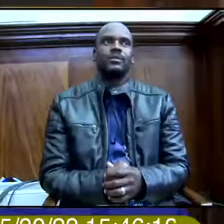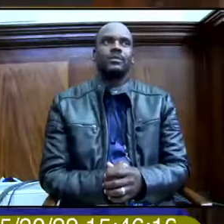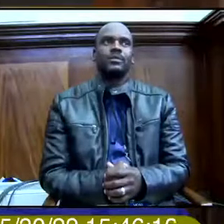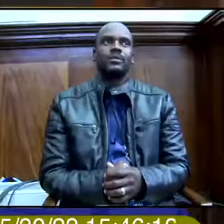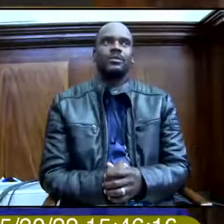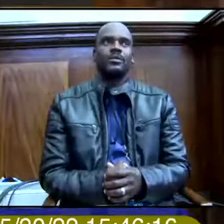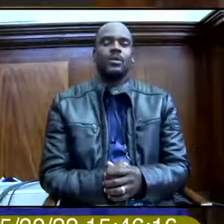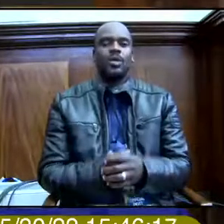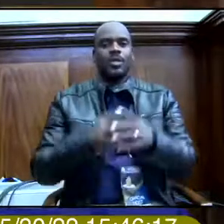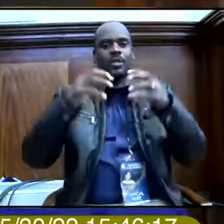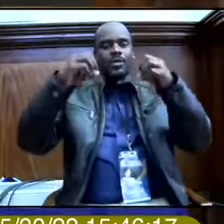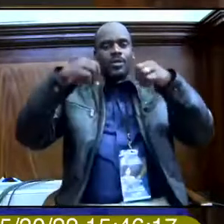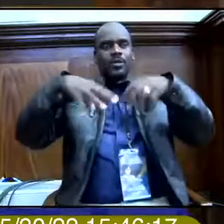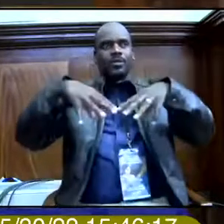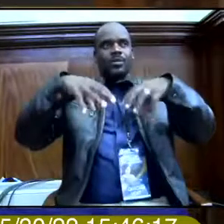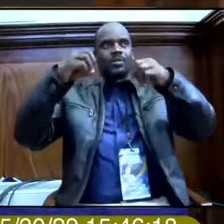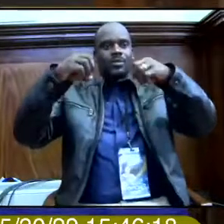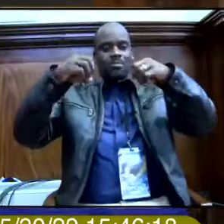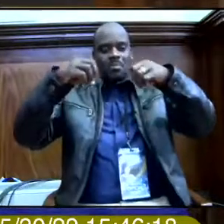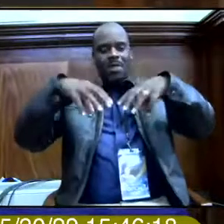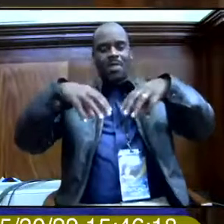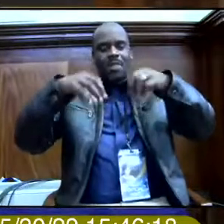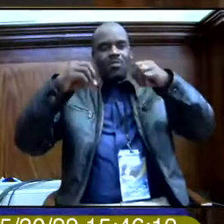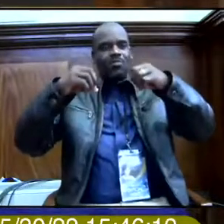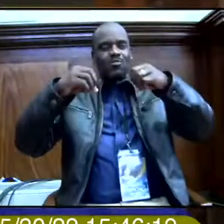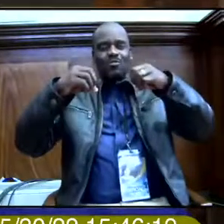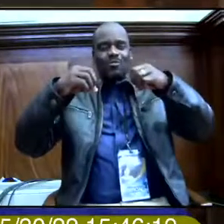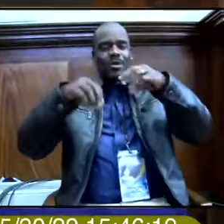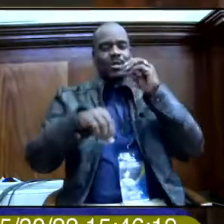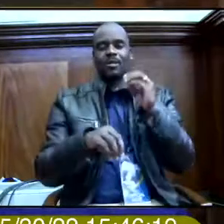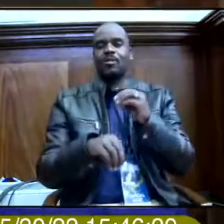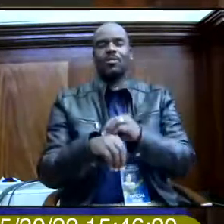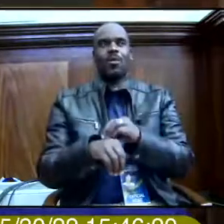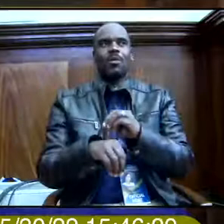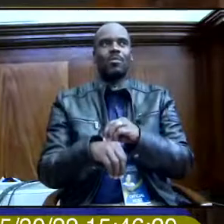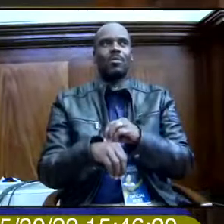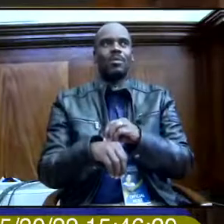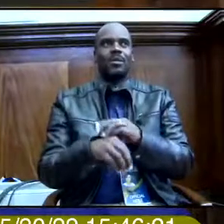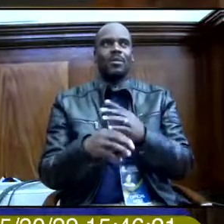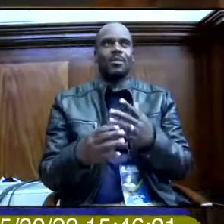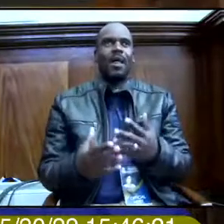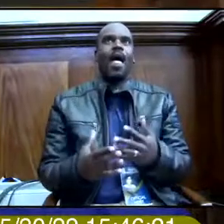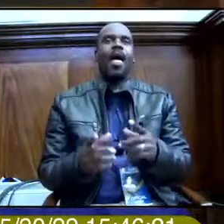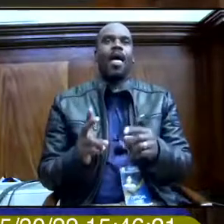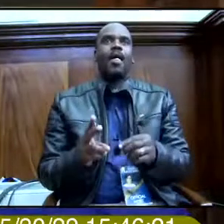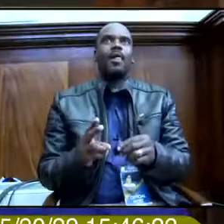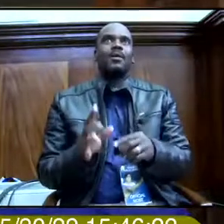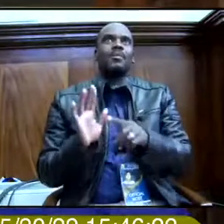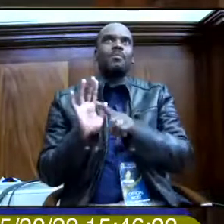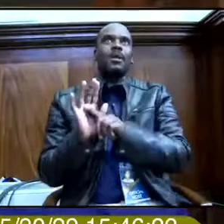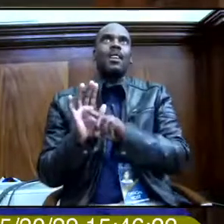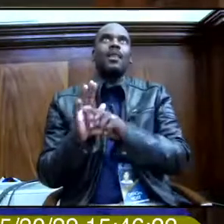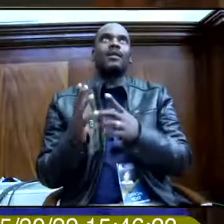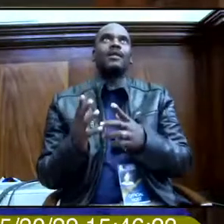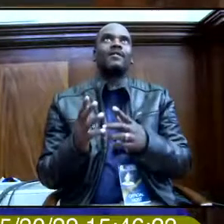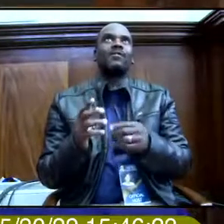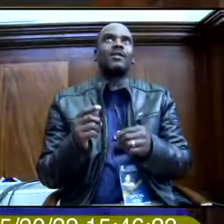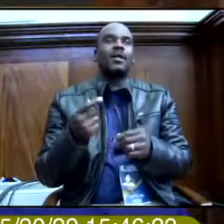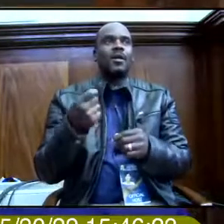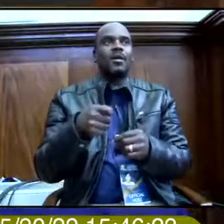load shading affects workers negative as they are not paid for the